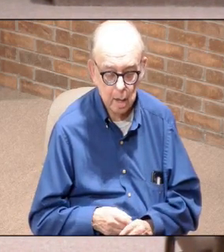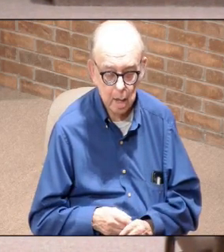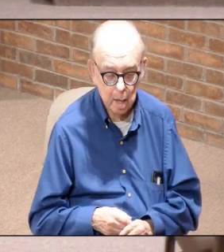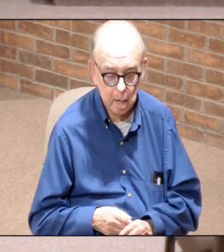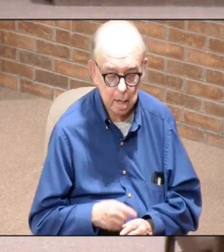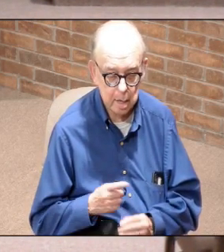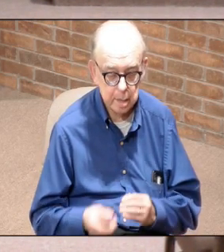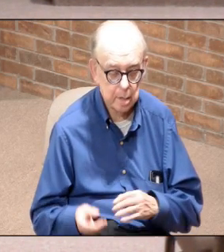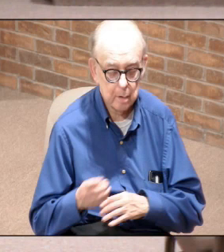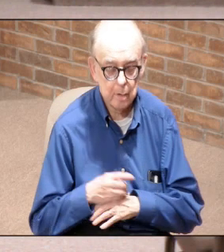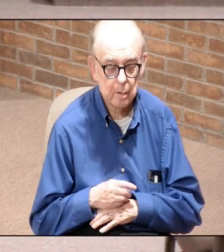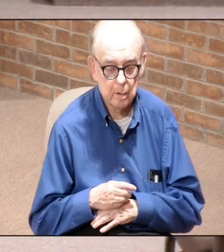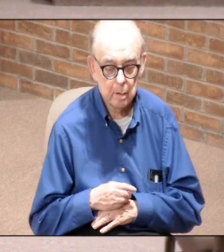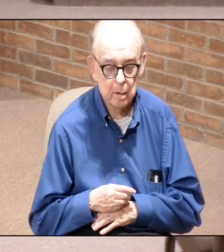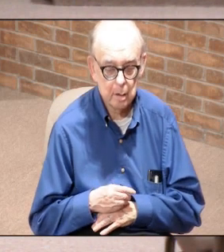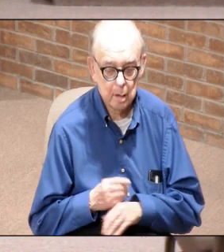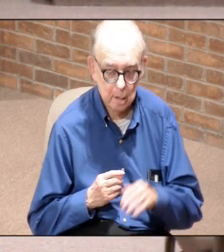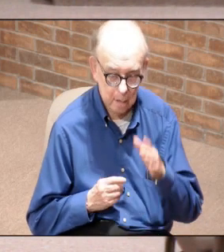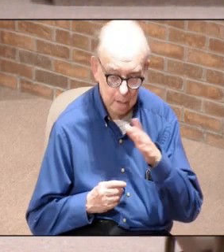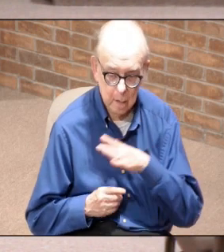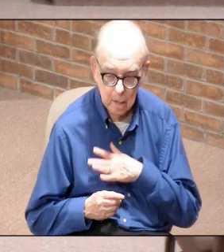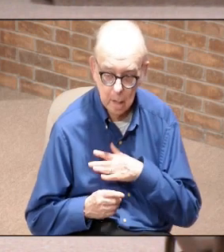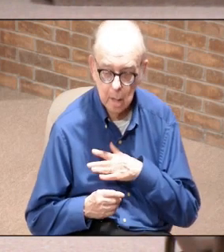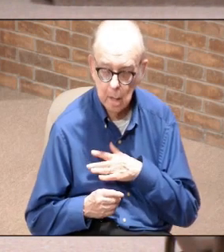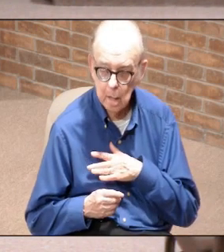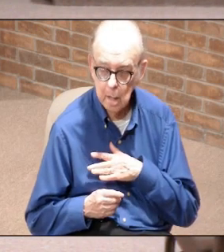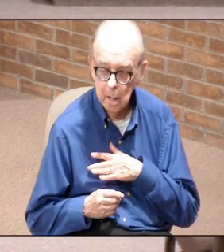At the end of the day, ladies and gentlemen,